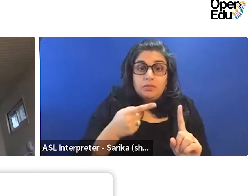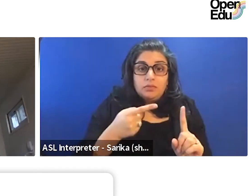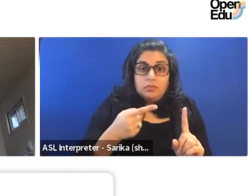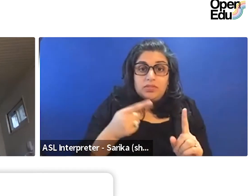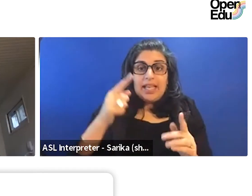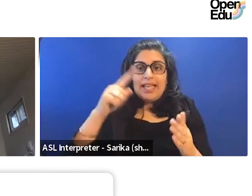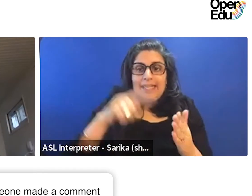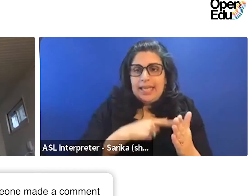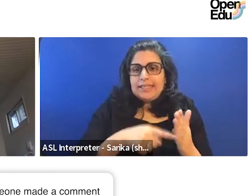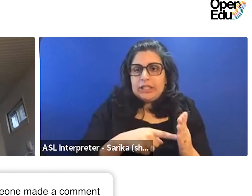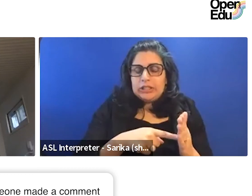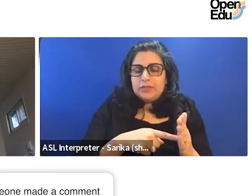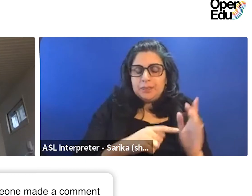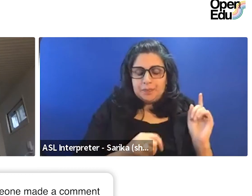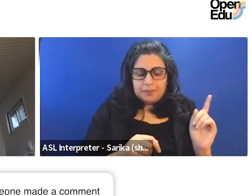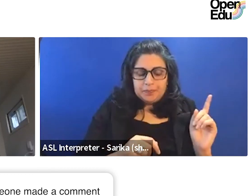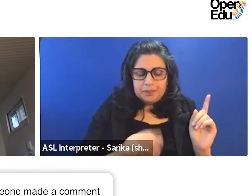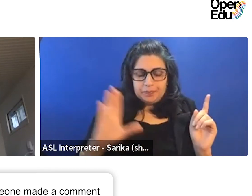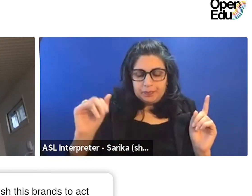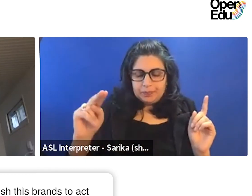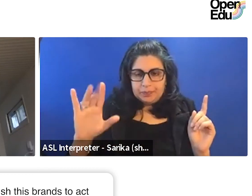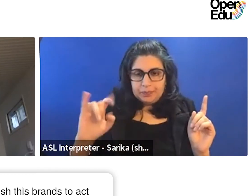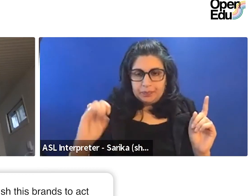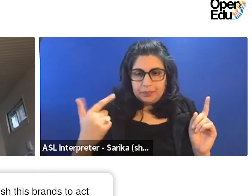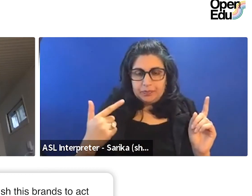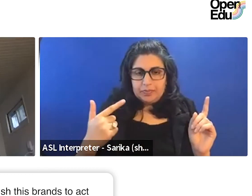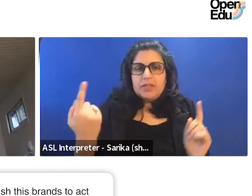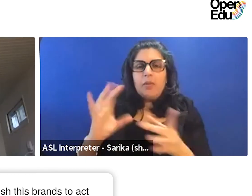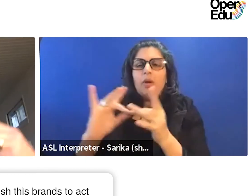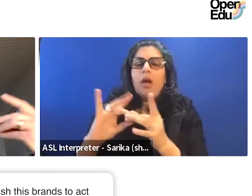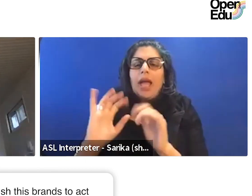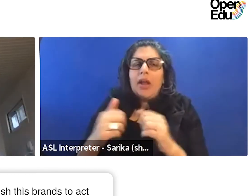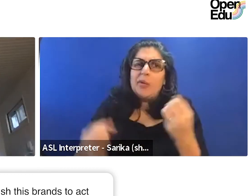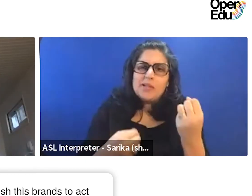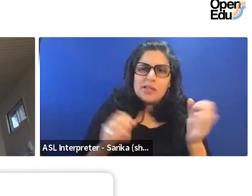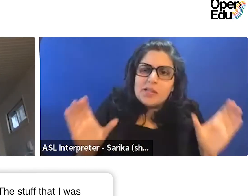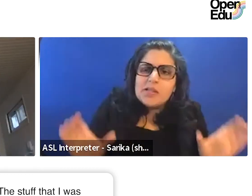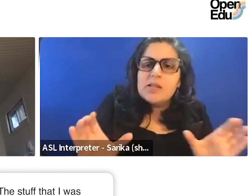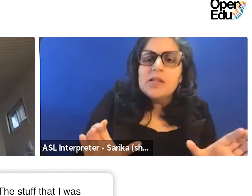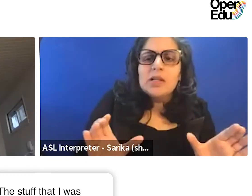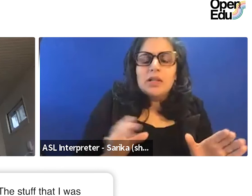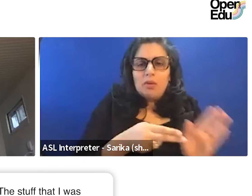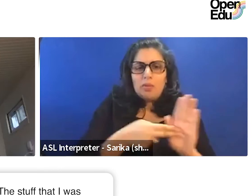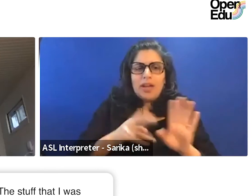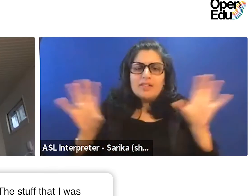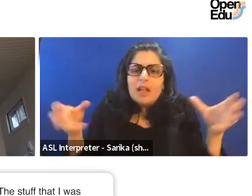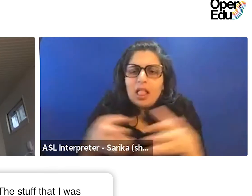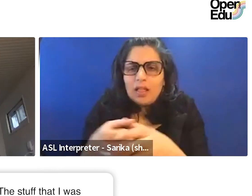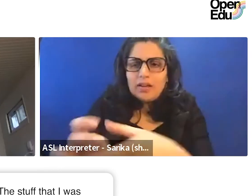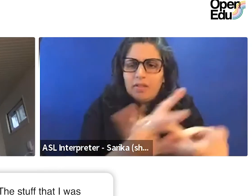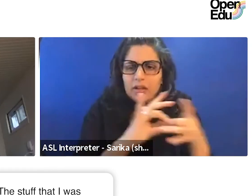canceling. Someone made a comment that, like, how can we push these brands to act collectively, right? The stuff that I was talking